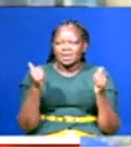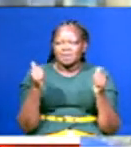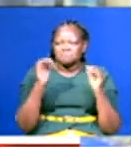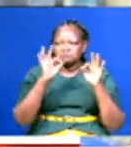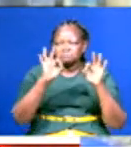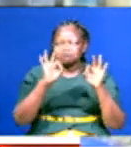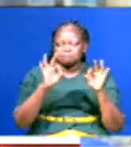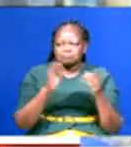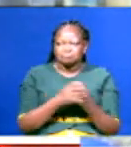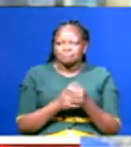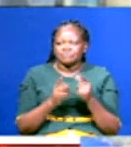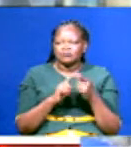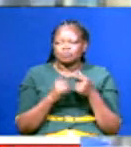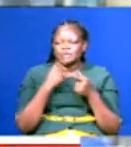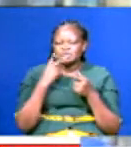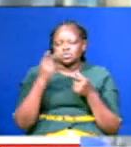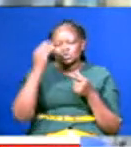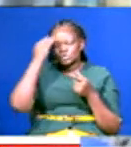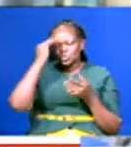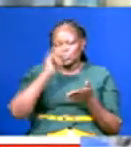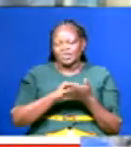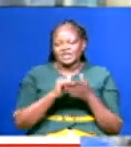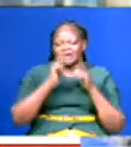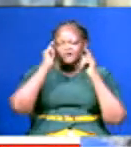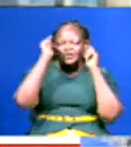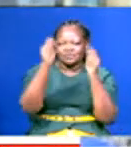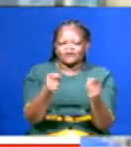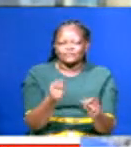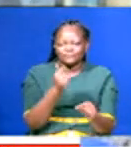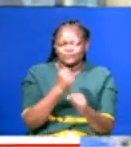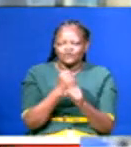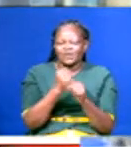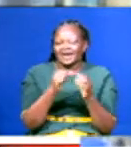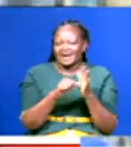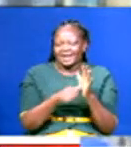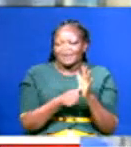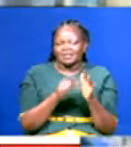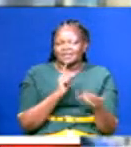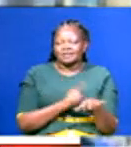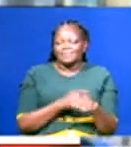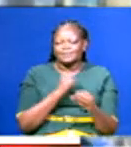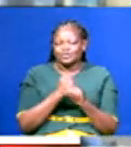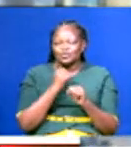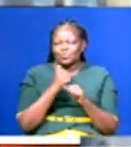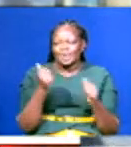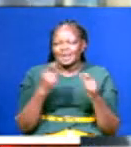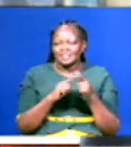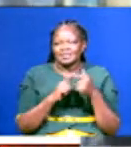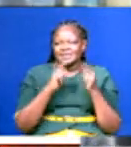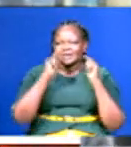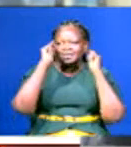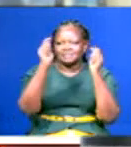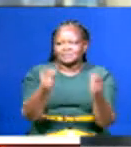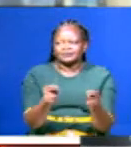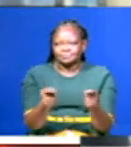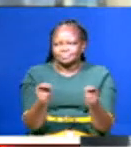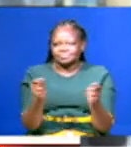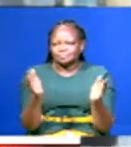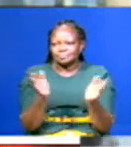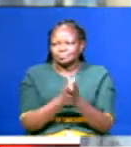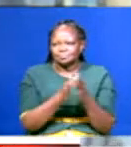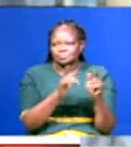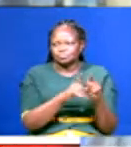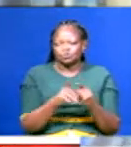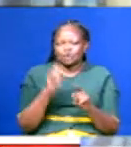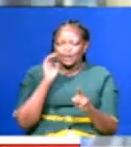along the line, they would also get to know that there's a reward for hard work, because the ones that perform really well, they get rewarded. And it also exposes